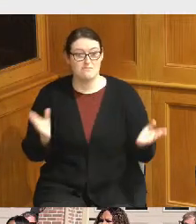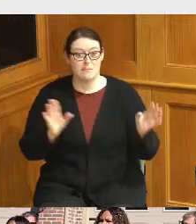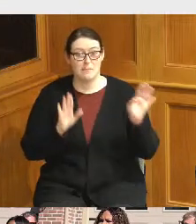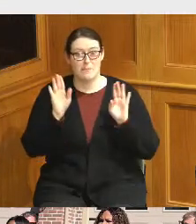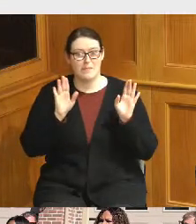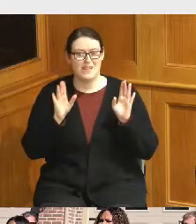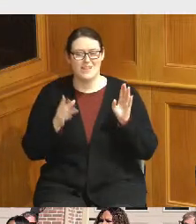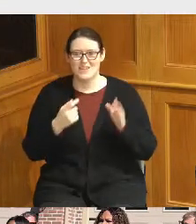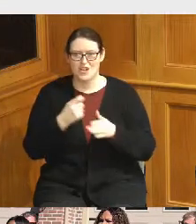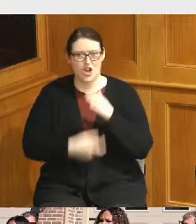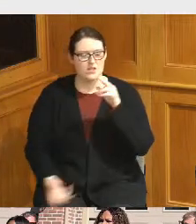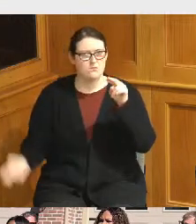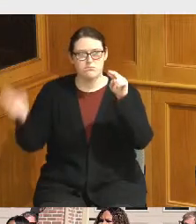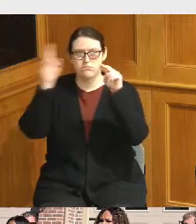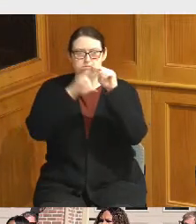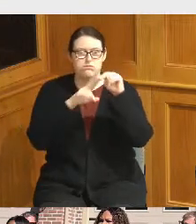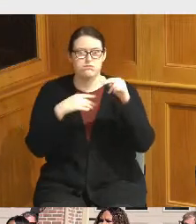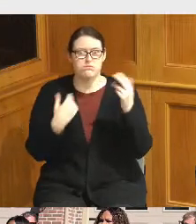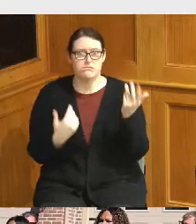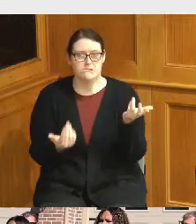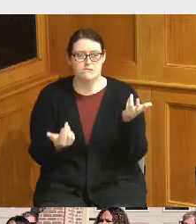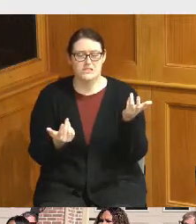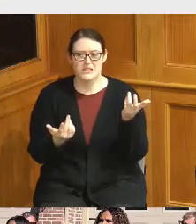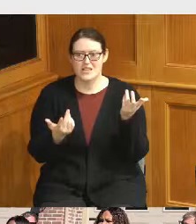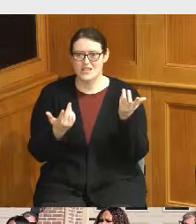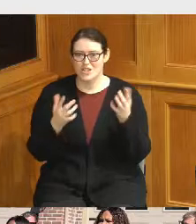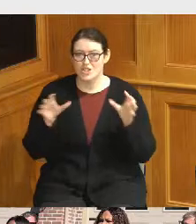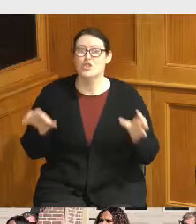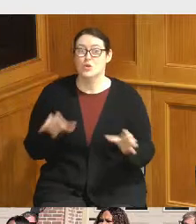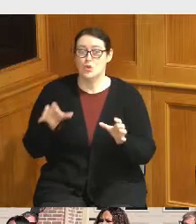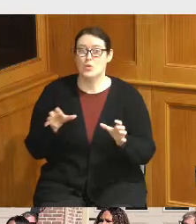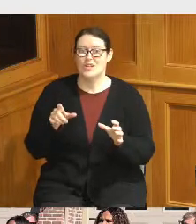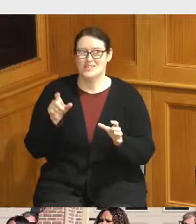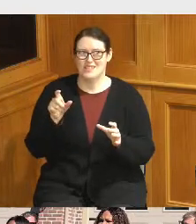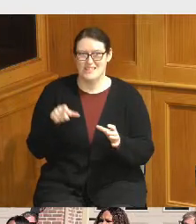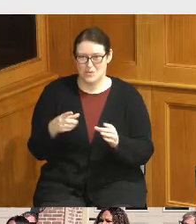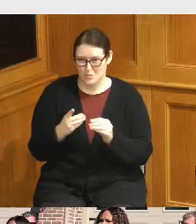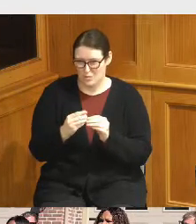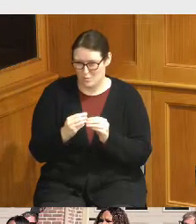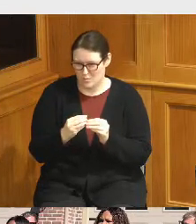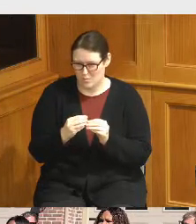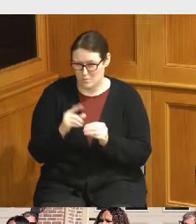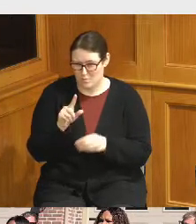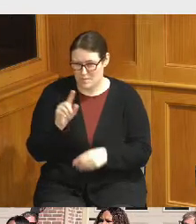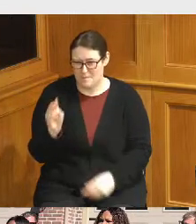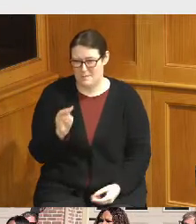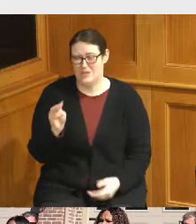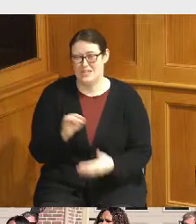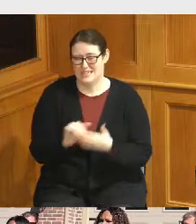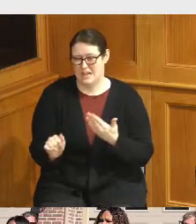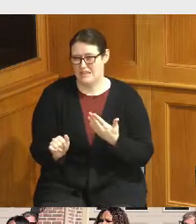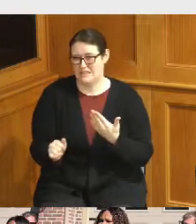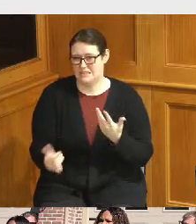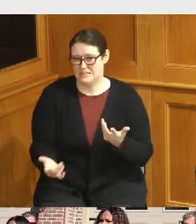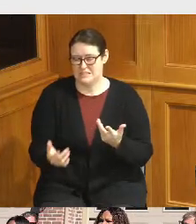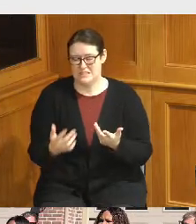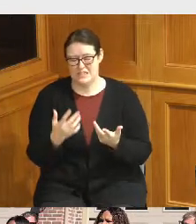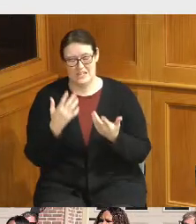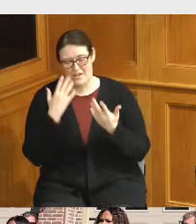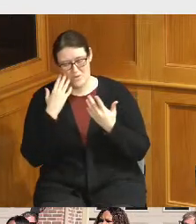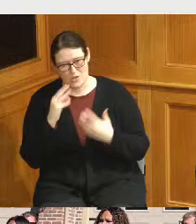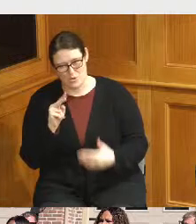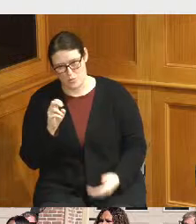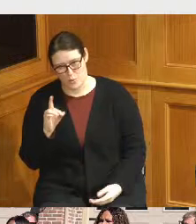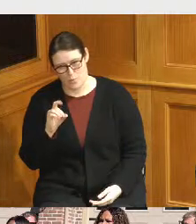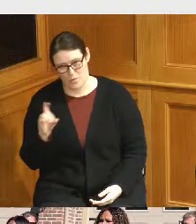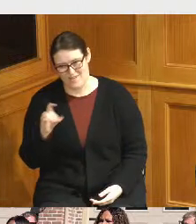significantly higher. And in order to finish the project, another $1 million is needed. And unfortunately, Norwood does not have that amount of